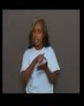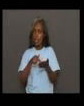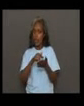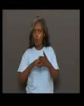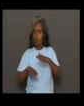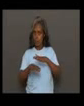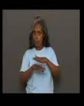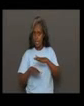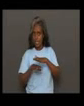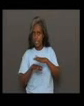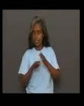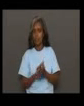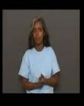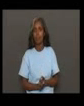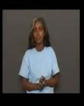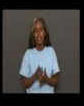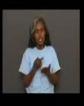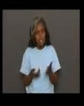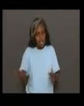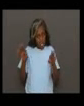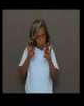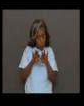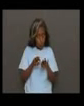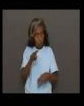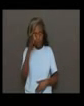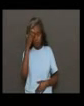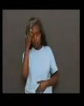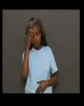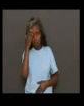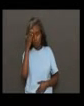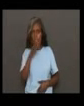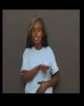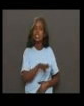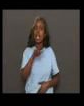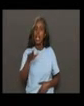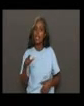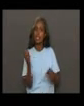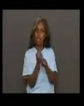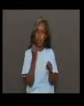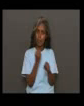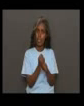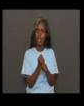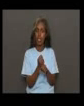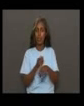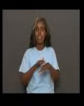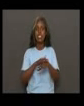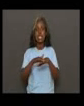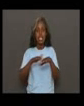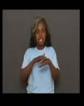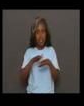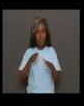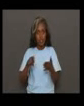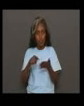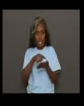base. It is important to note that the lines making up the surface of the